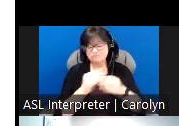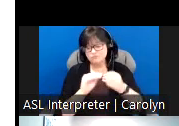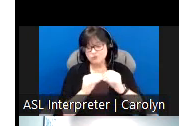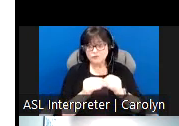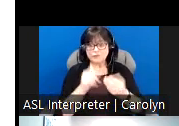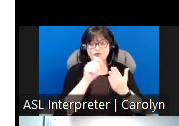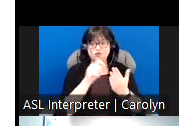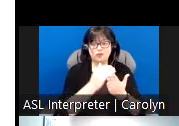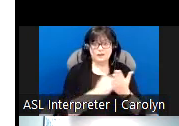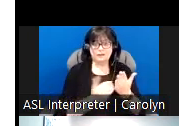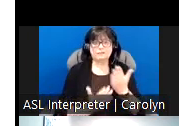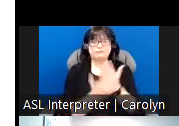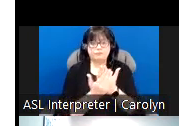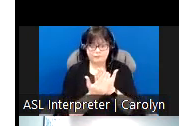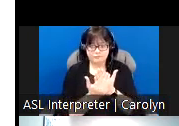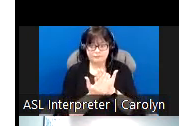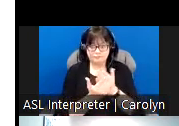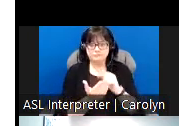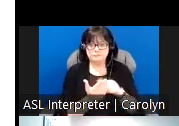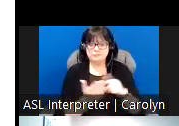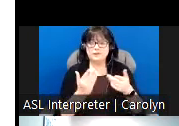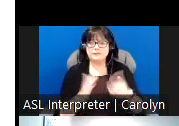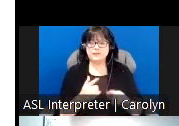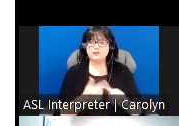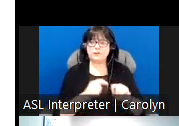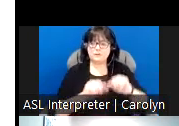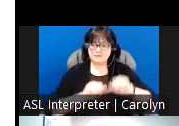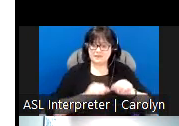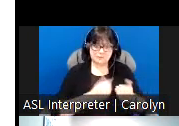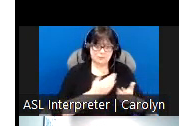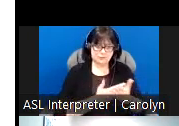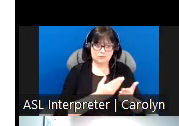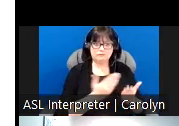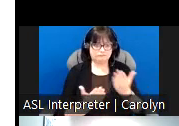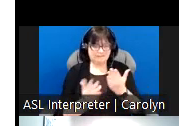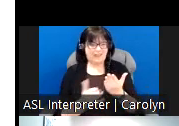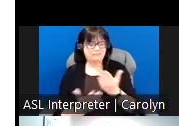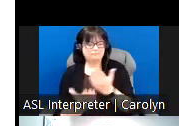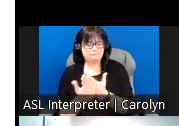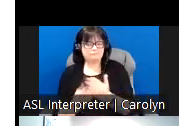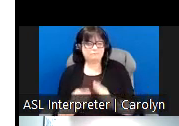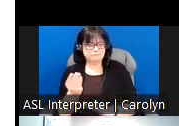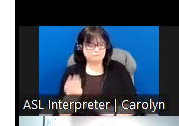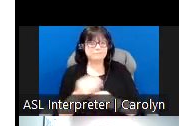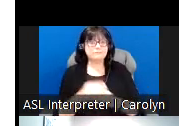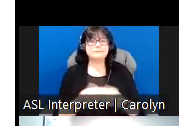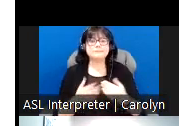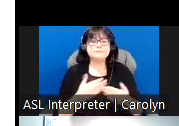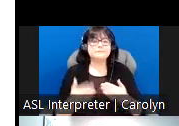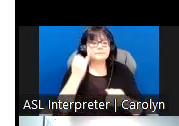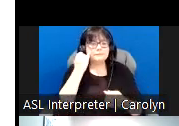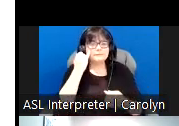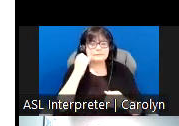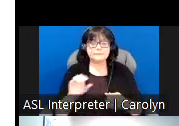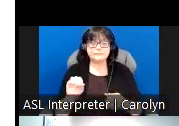off that were proven in the assessment. We have to remember the initial assessment, whether it's through the OSIT